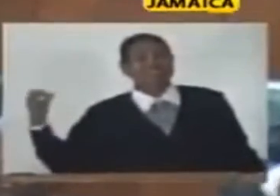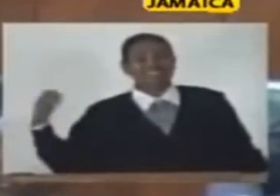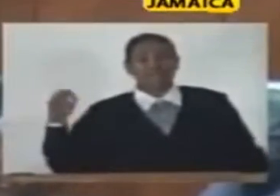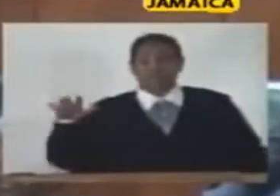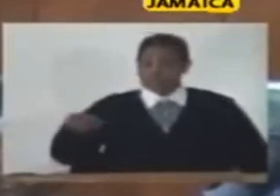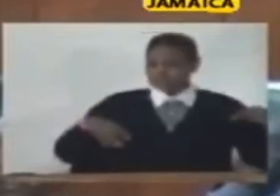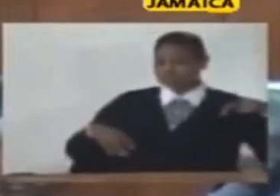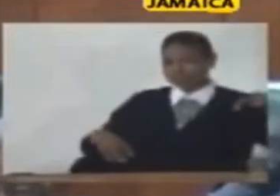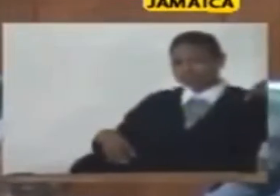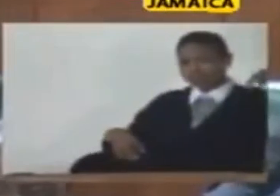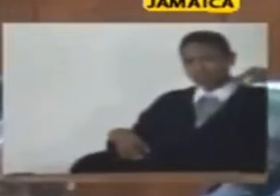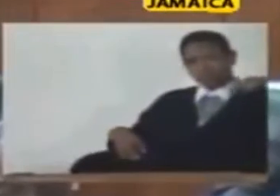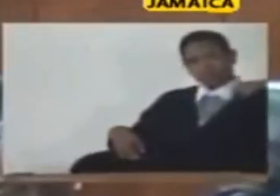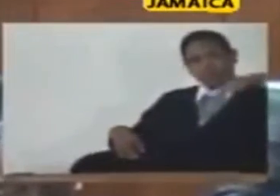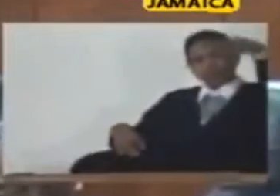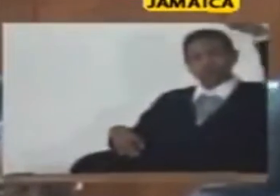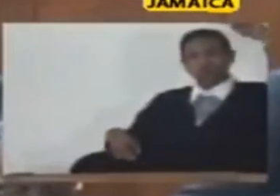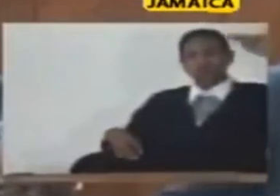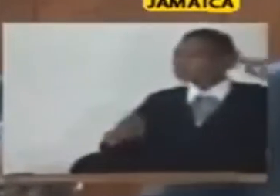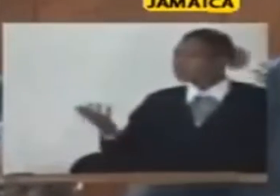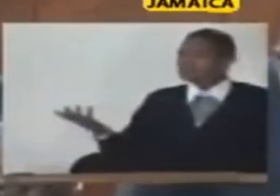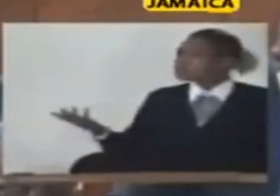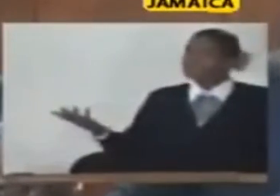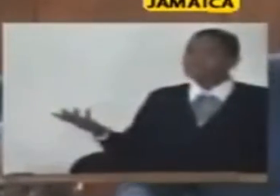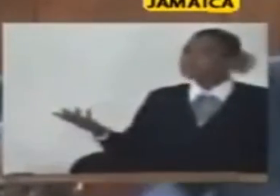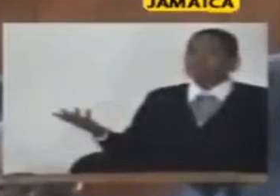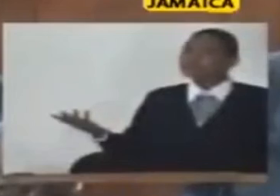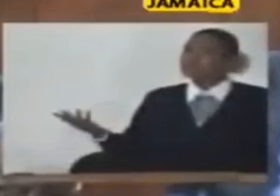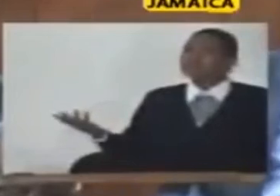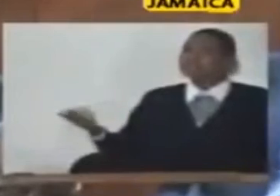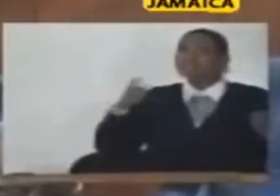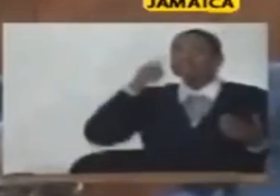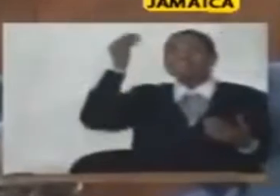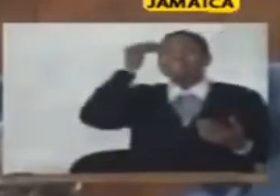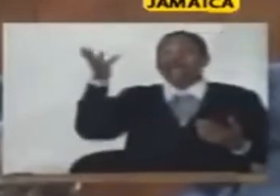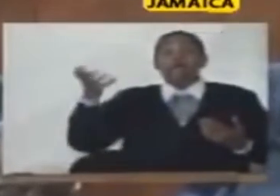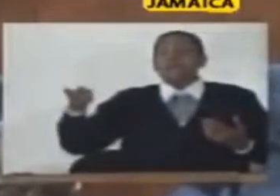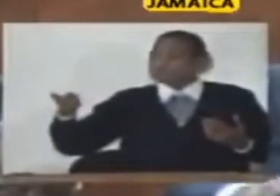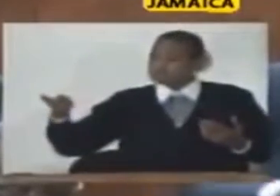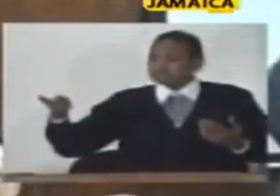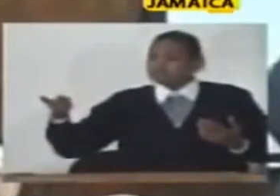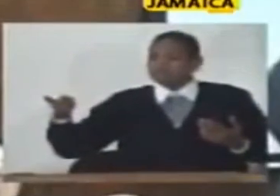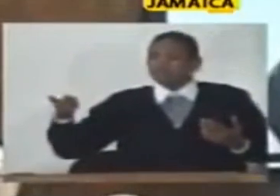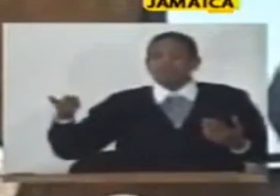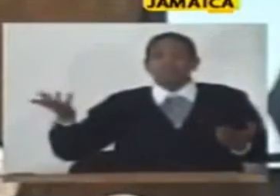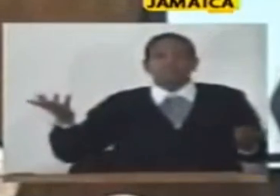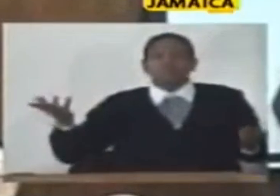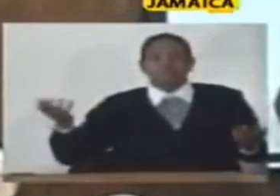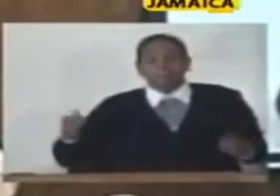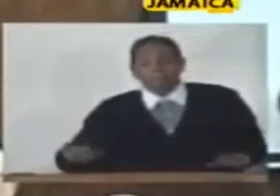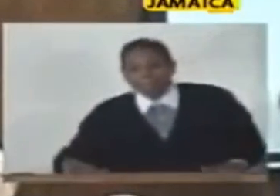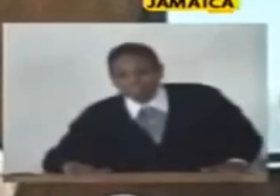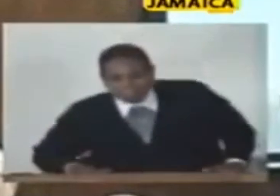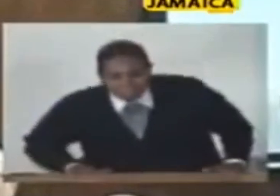You think I am going to yield to all of you? You can think again.